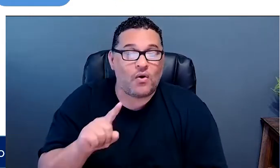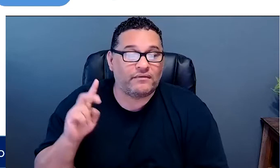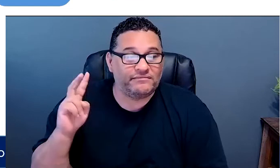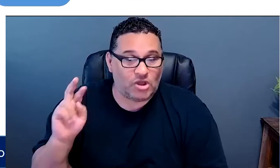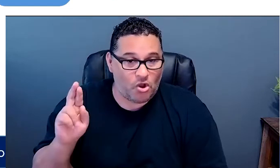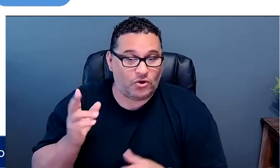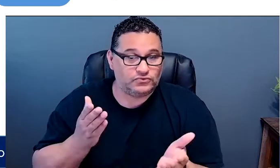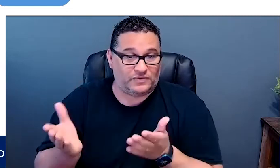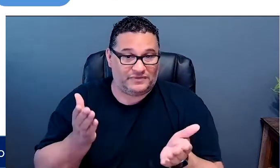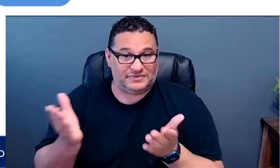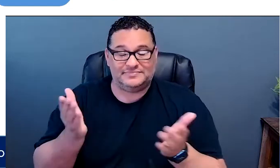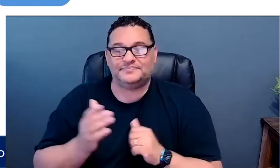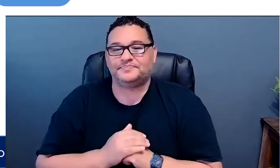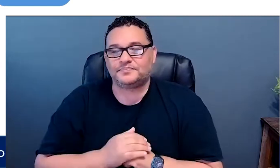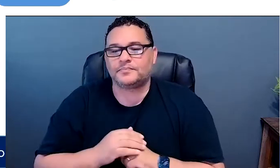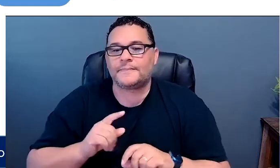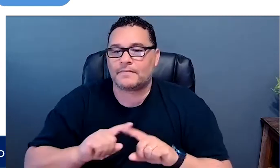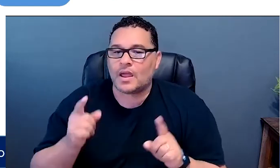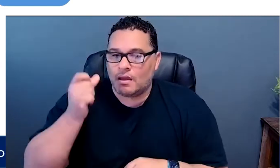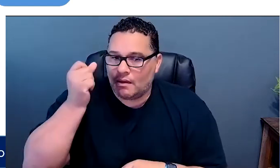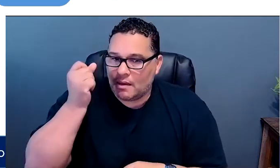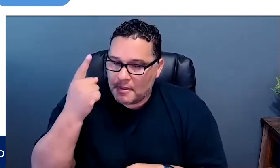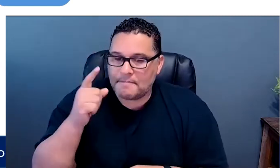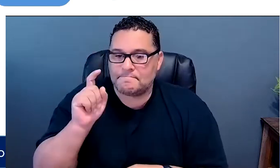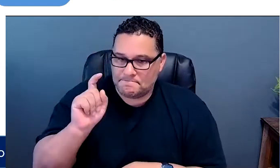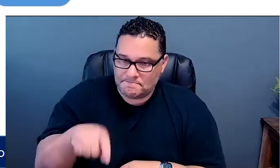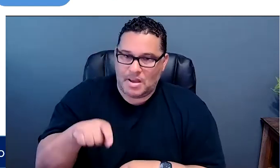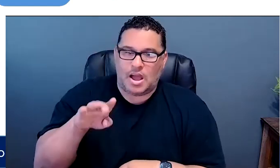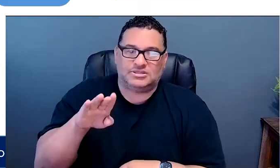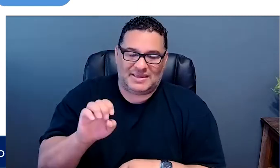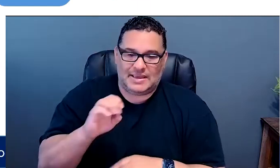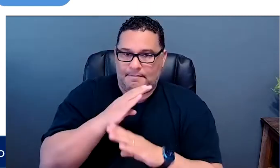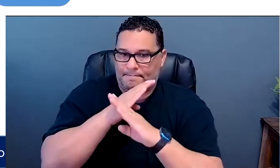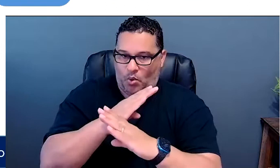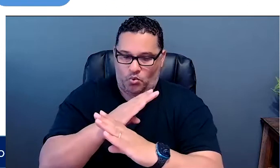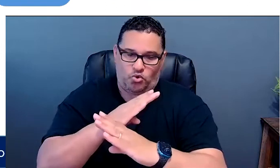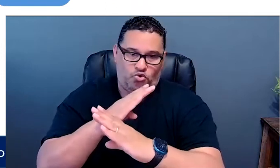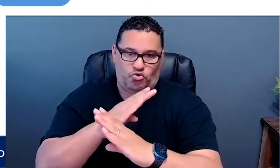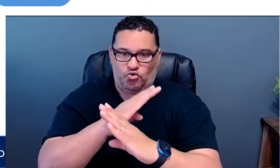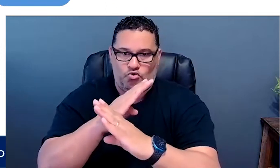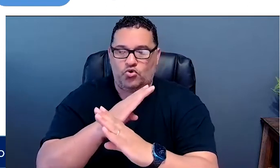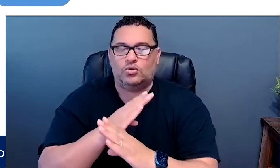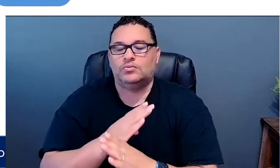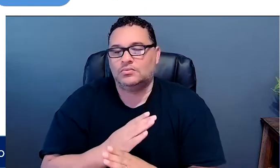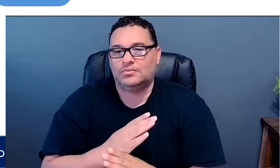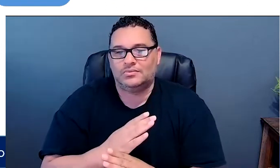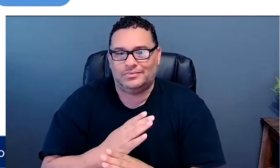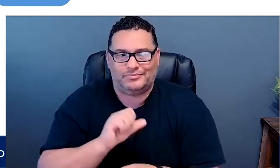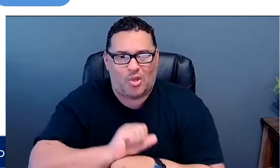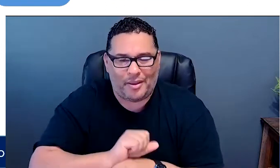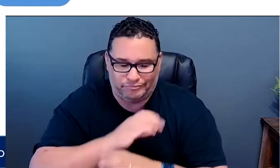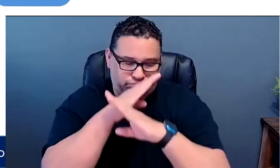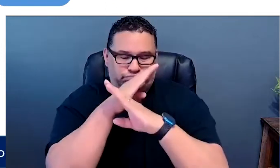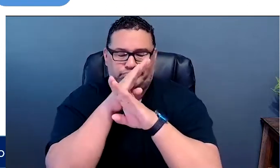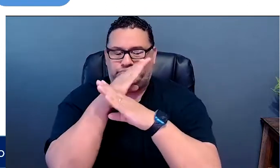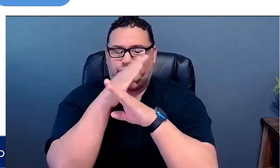there also has to be a barrier to employment. So that's the key, the diagnosis and